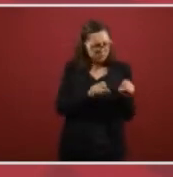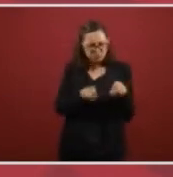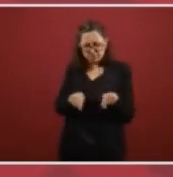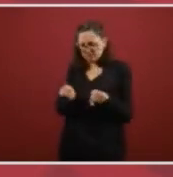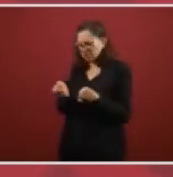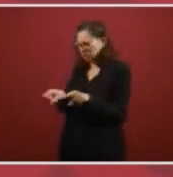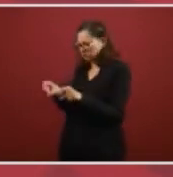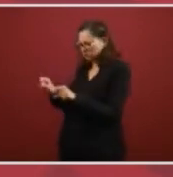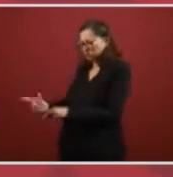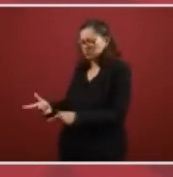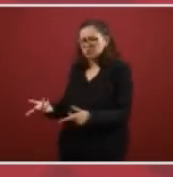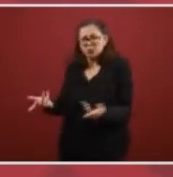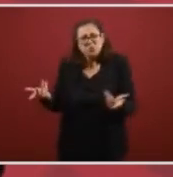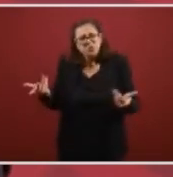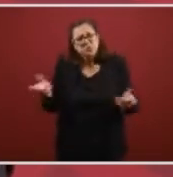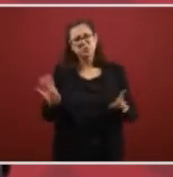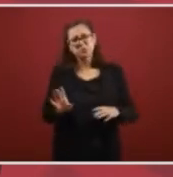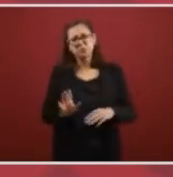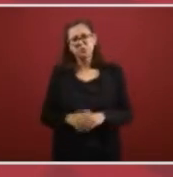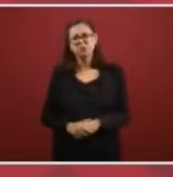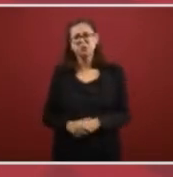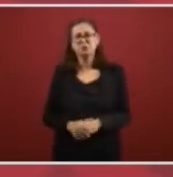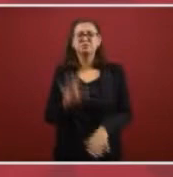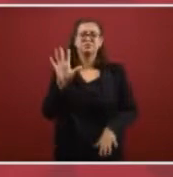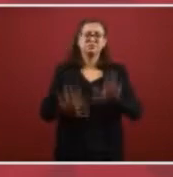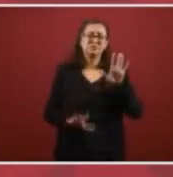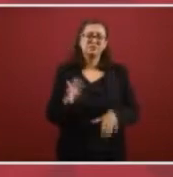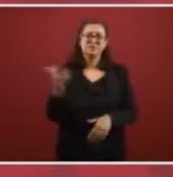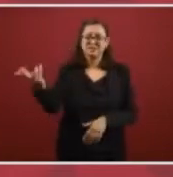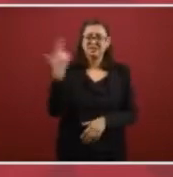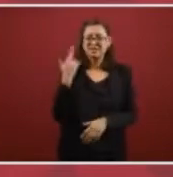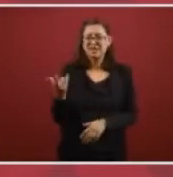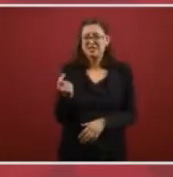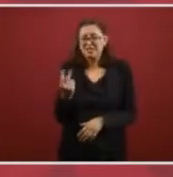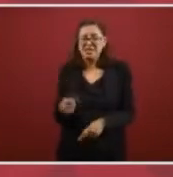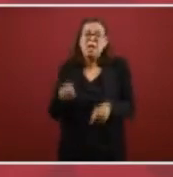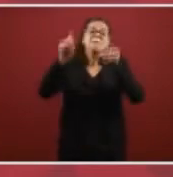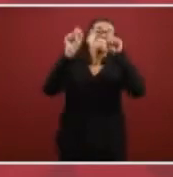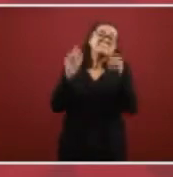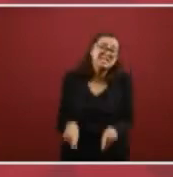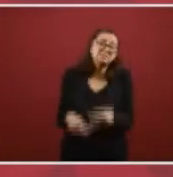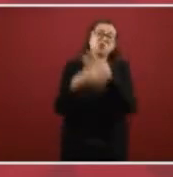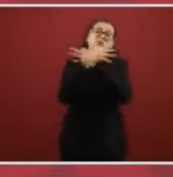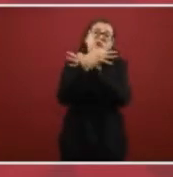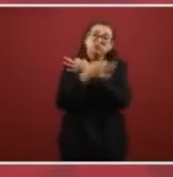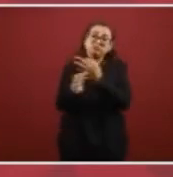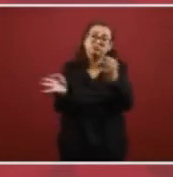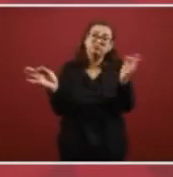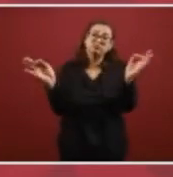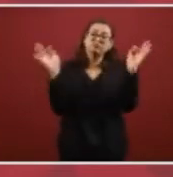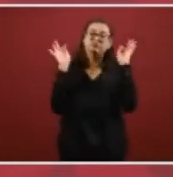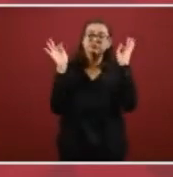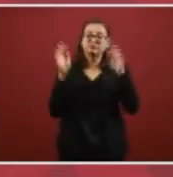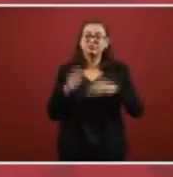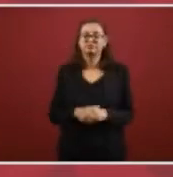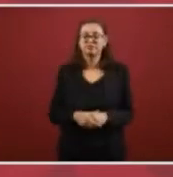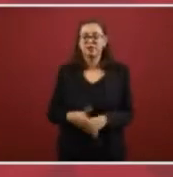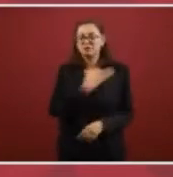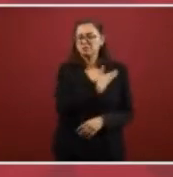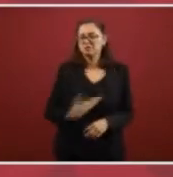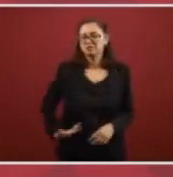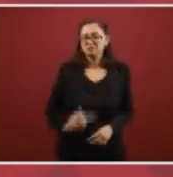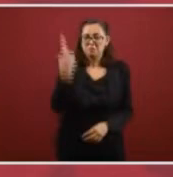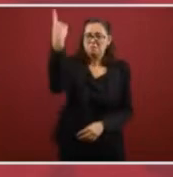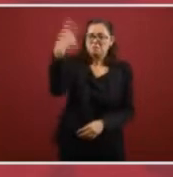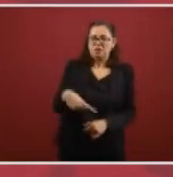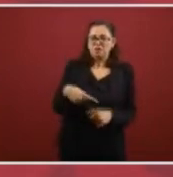flyers. They would open it up from the newspaper. They would open the same note in